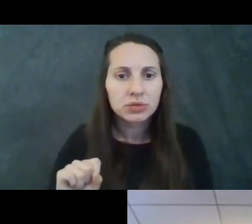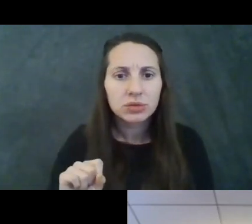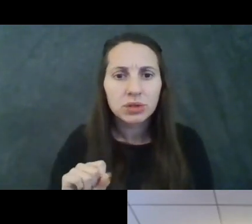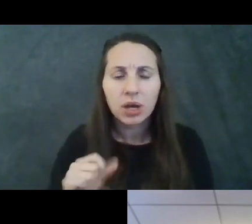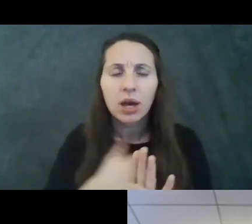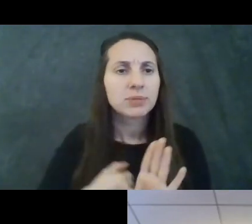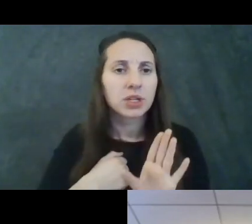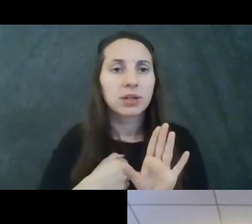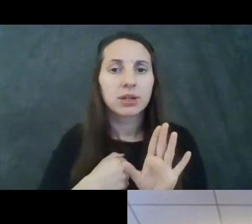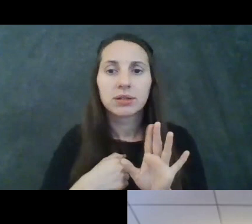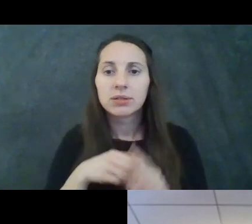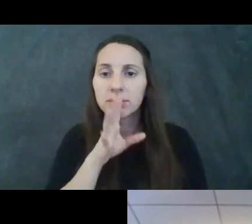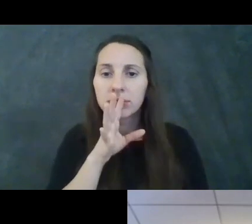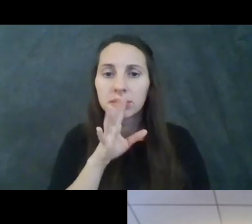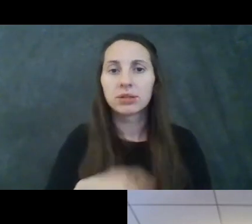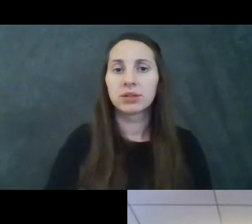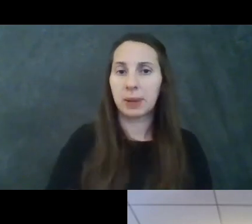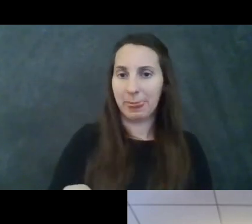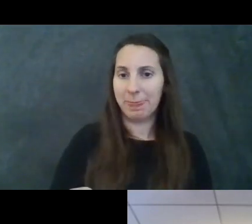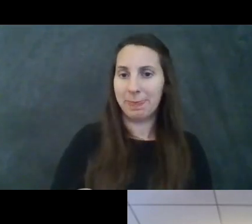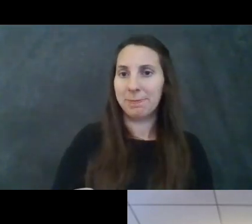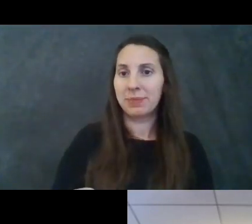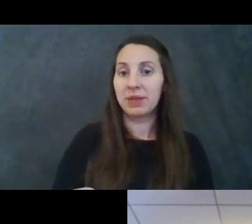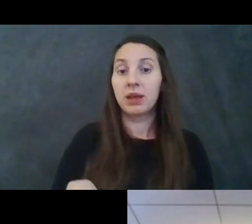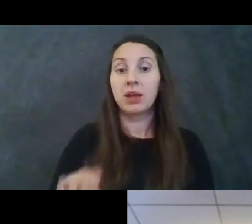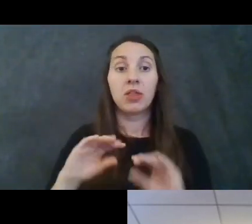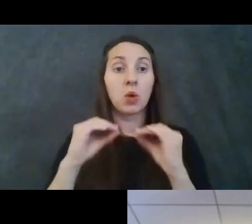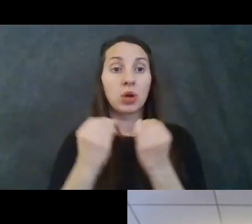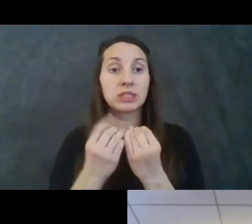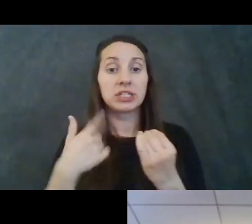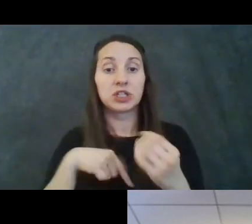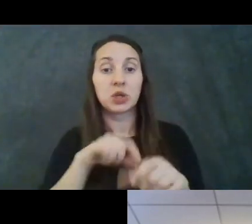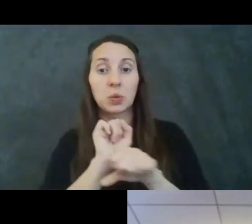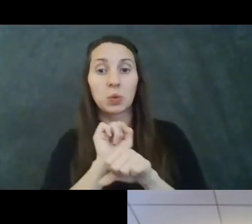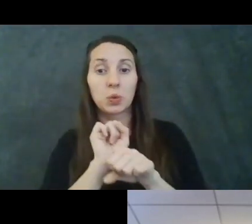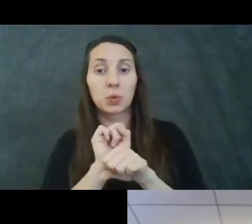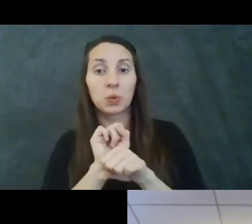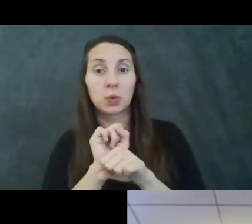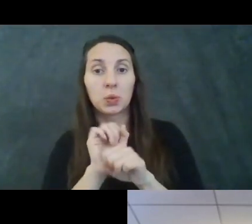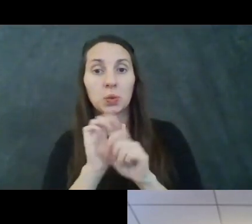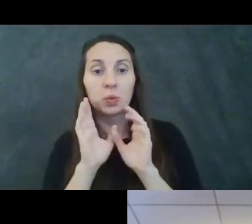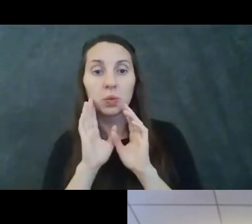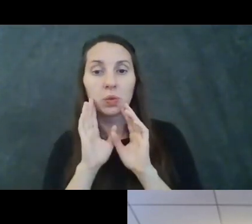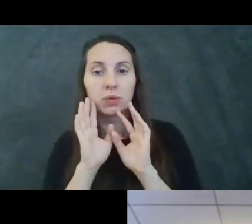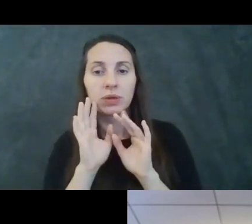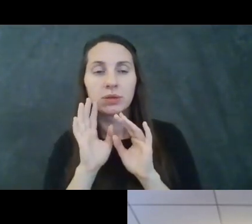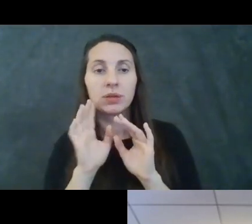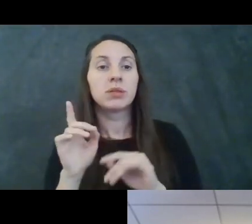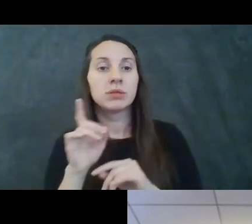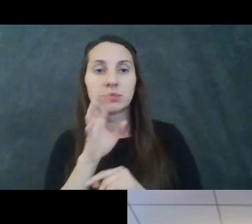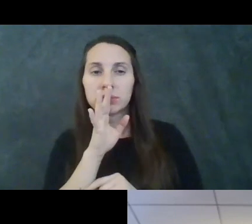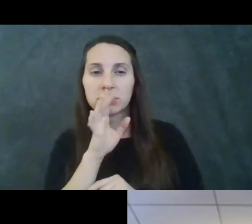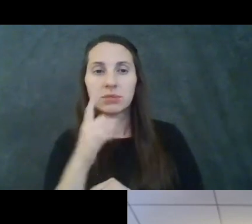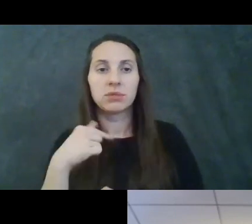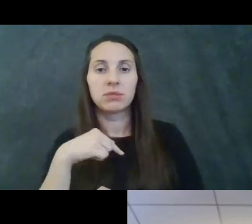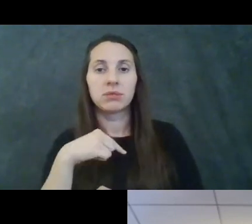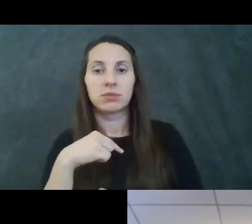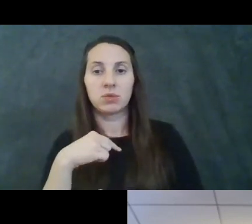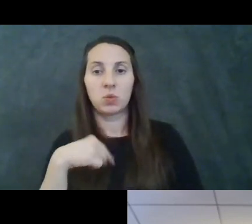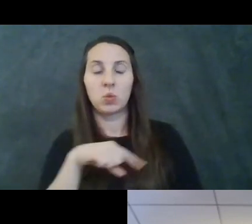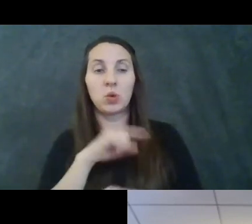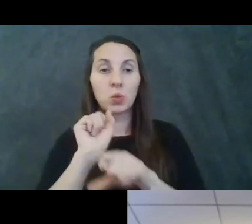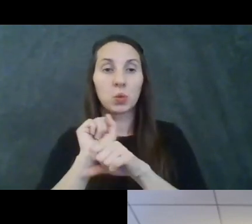sorry. the organizations that we're Sorry. working with in LaGrange is New